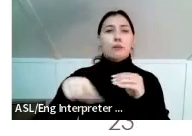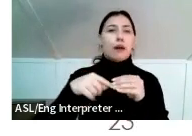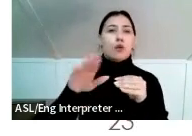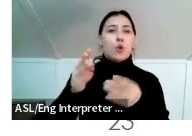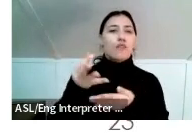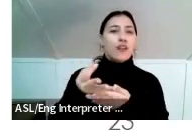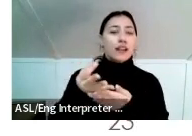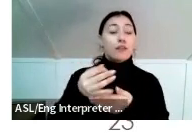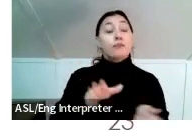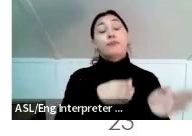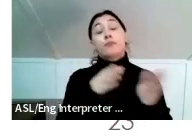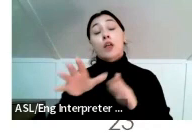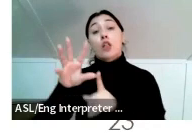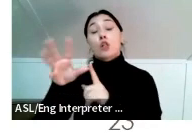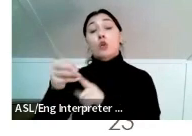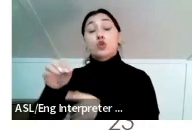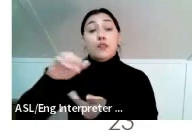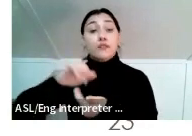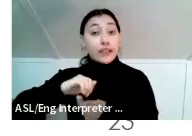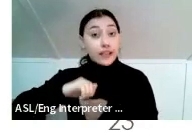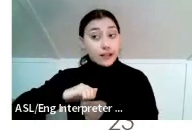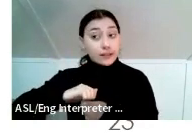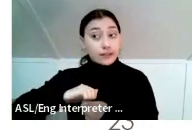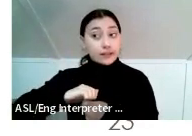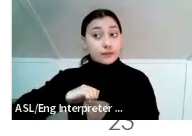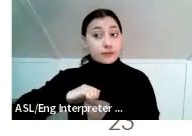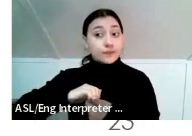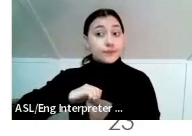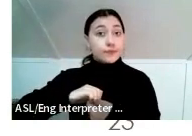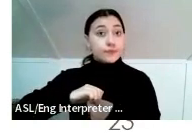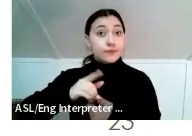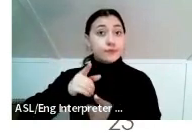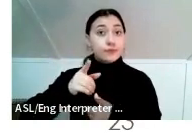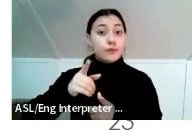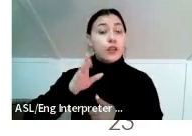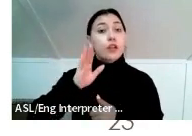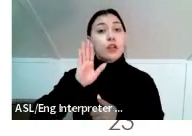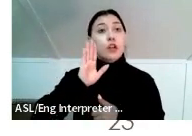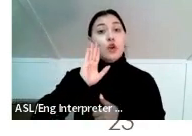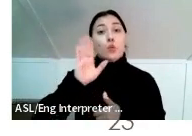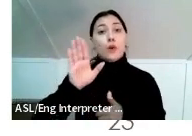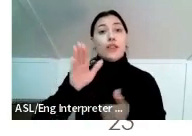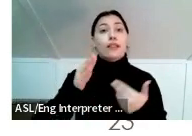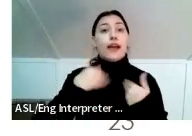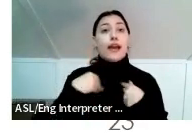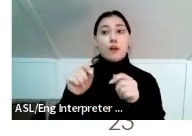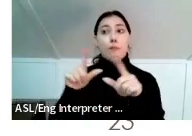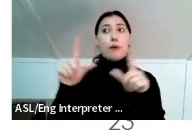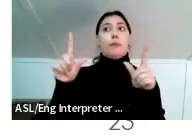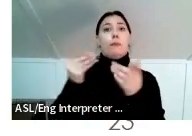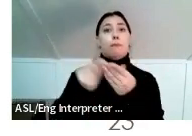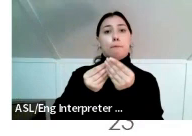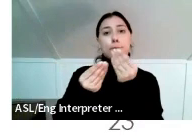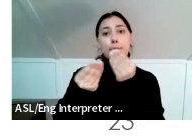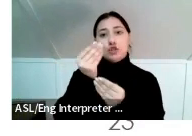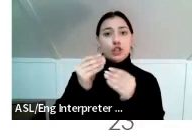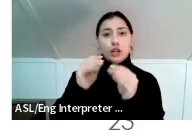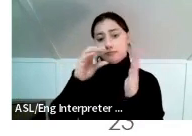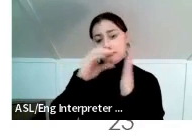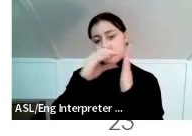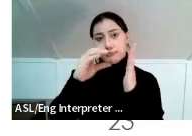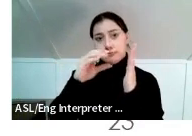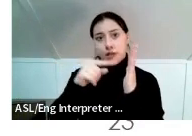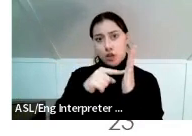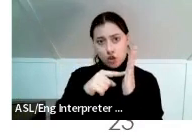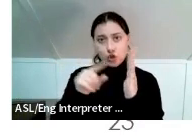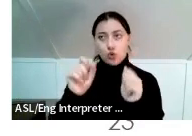cultural affiliate, you will get a pop-up budget section in the application where you will be